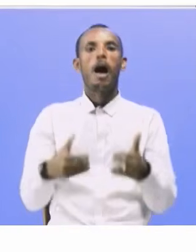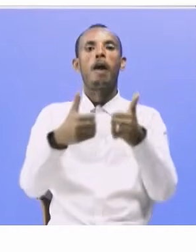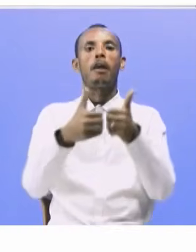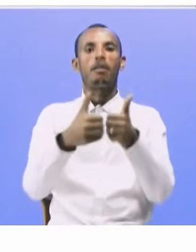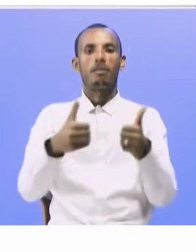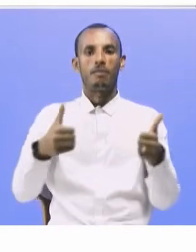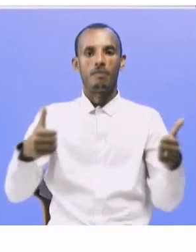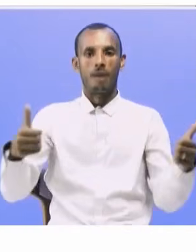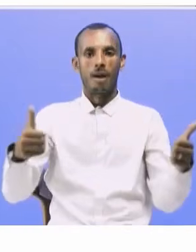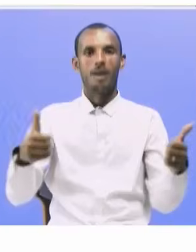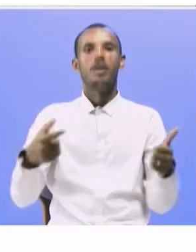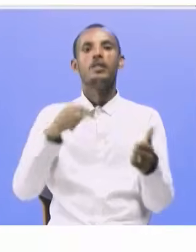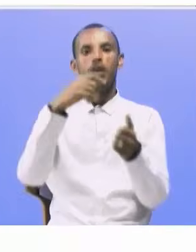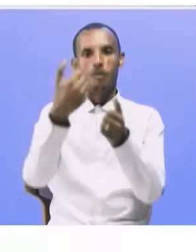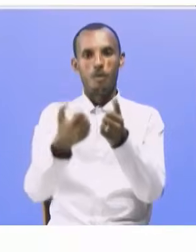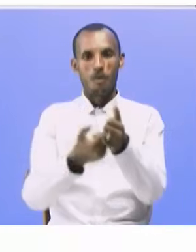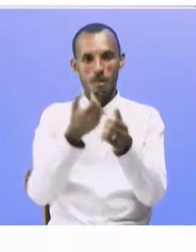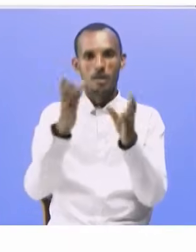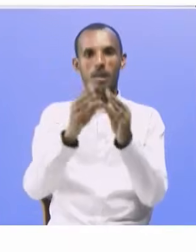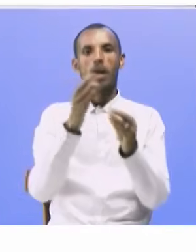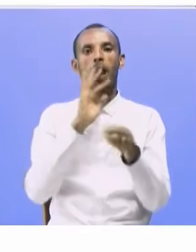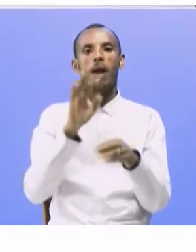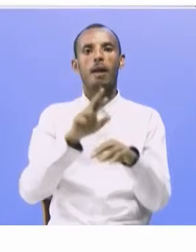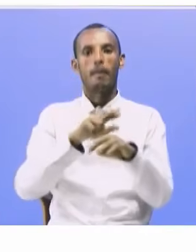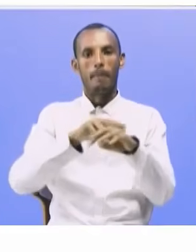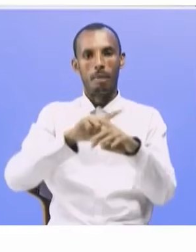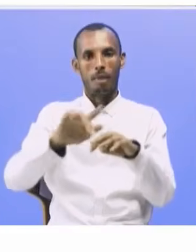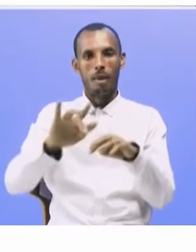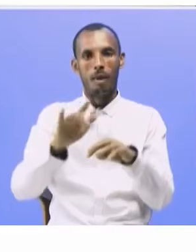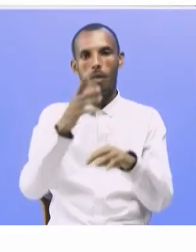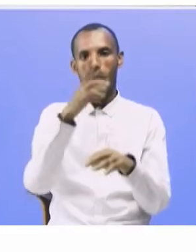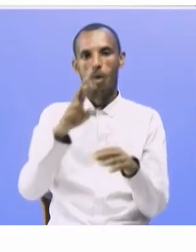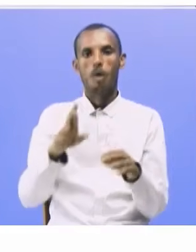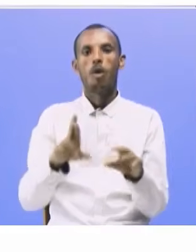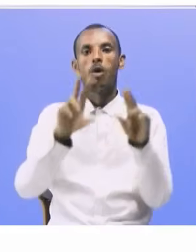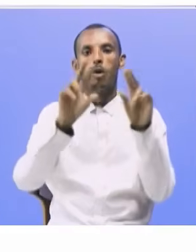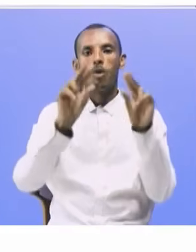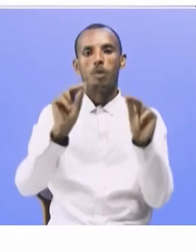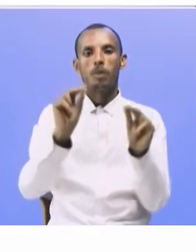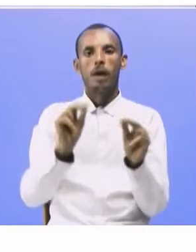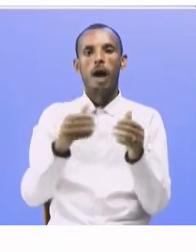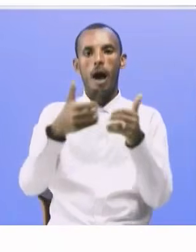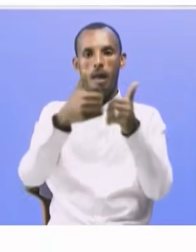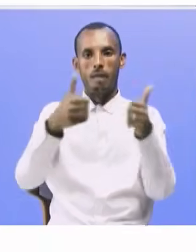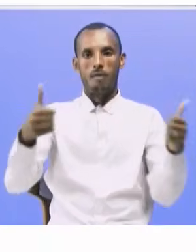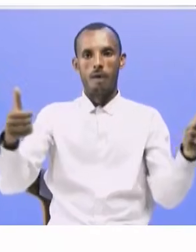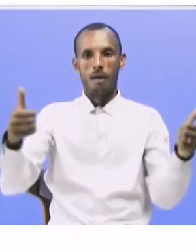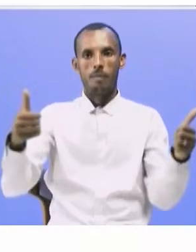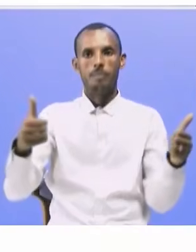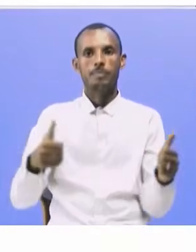Identify whether the following sets are empty or not. Identify